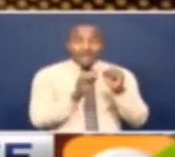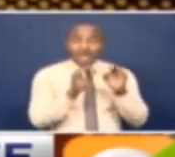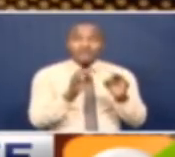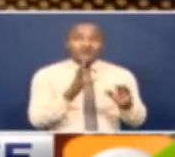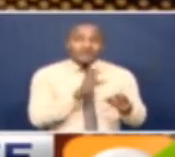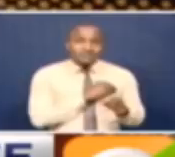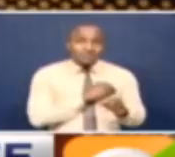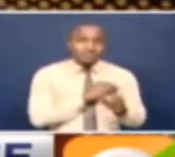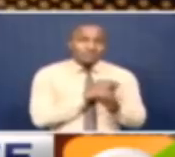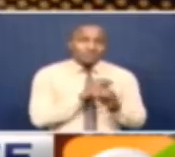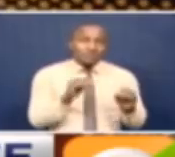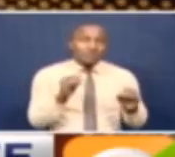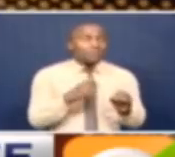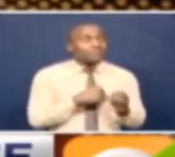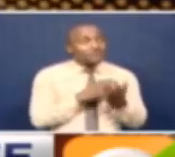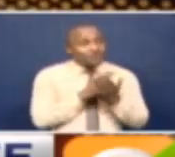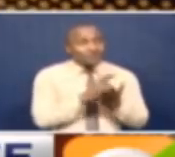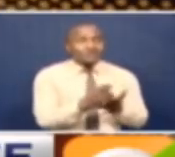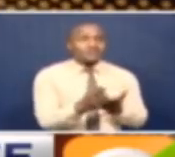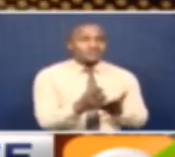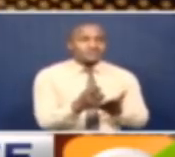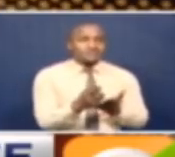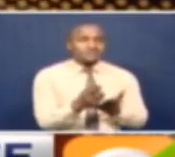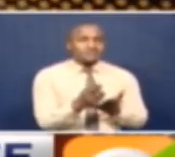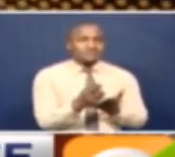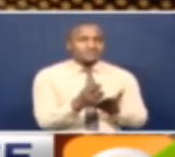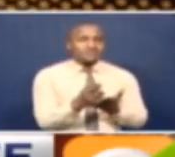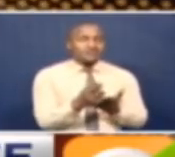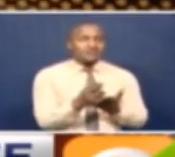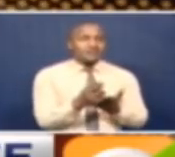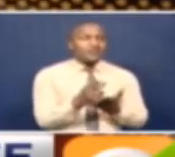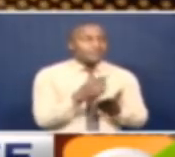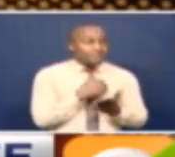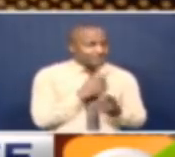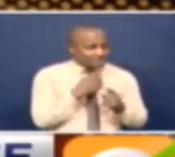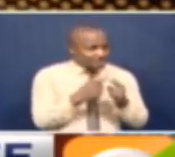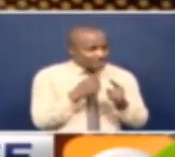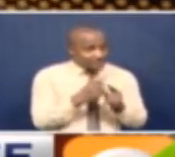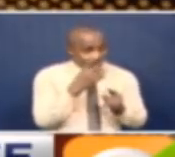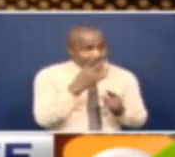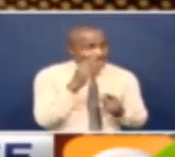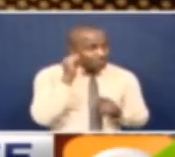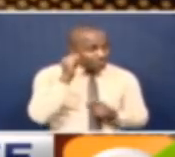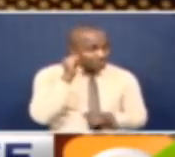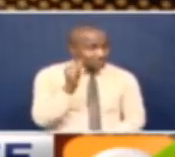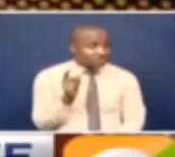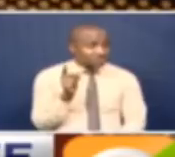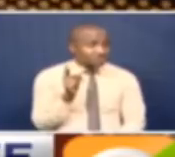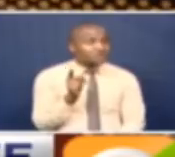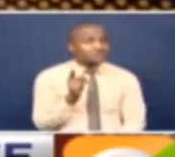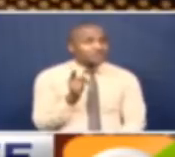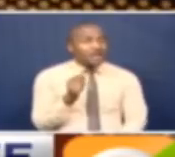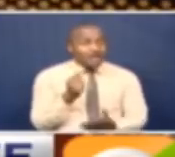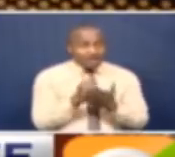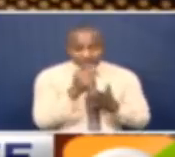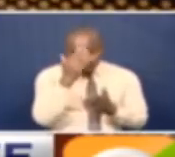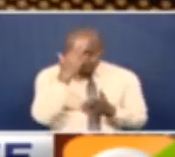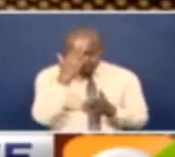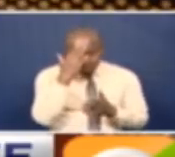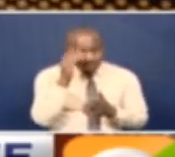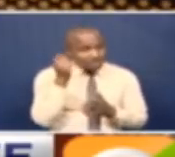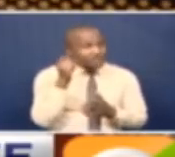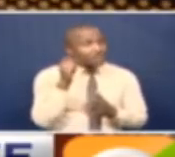Jeff, let me be honest with you. My 4 years in experience in politics have told me Kenyan politics are not very